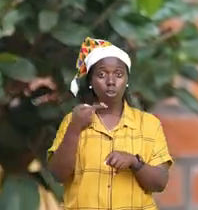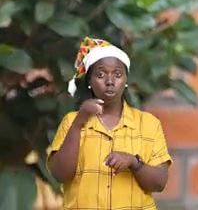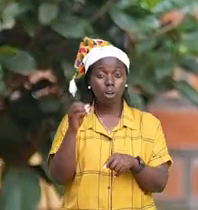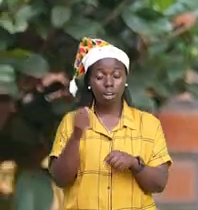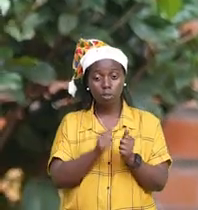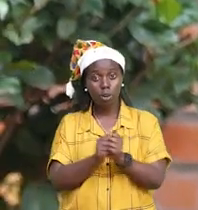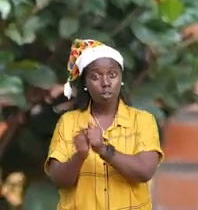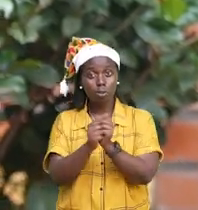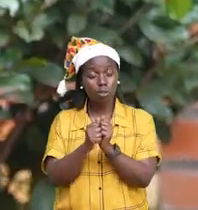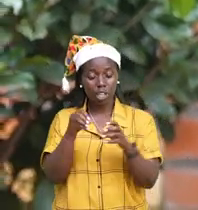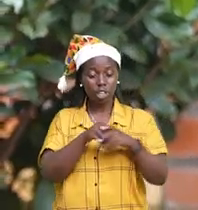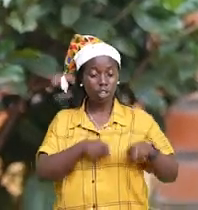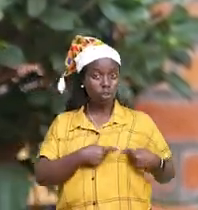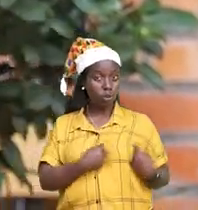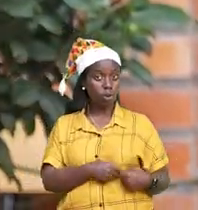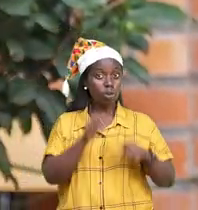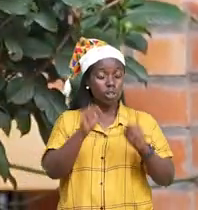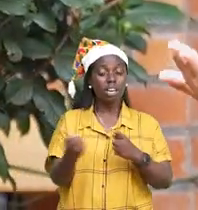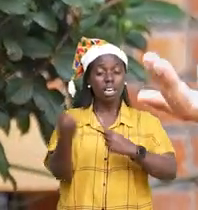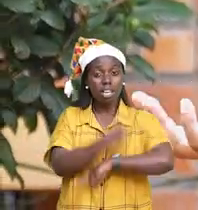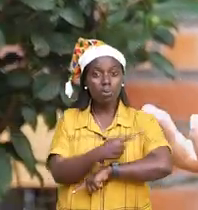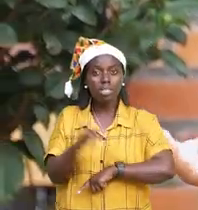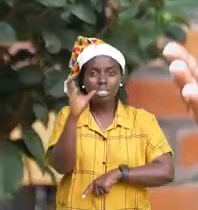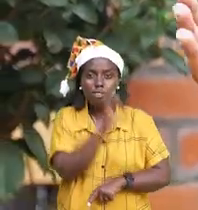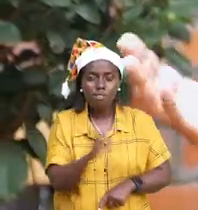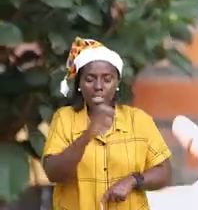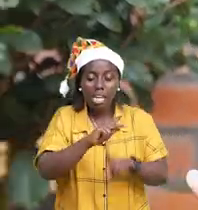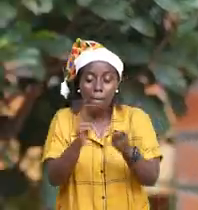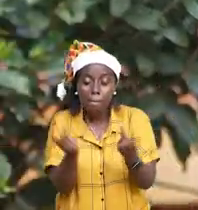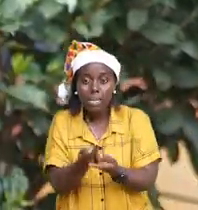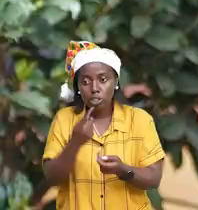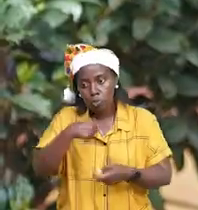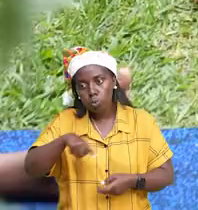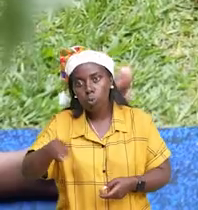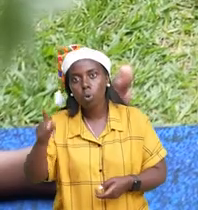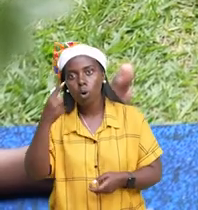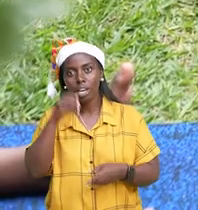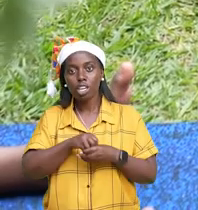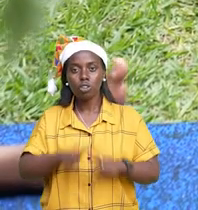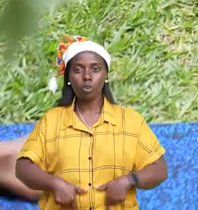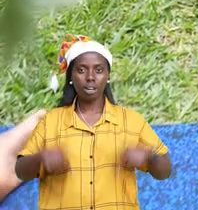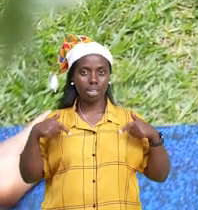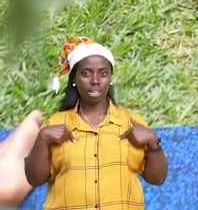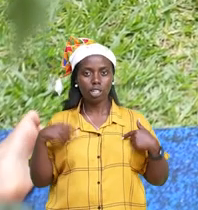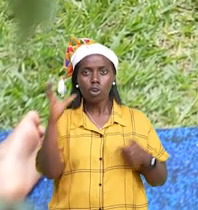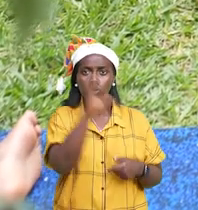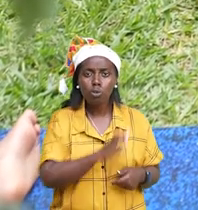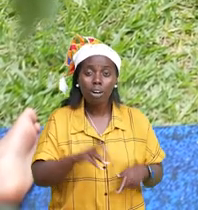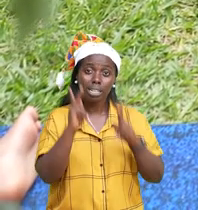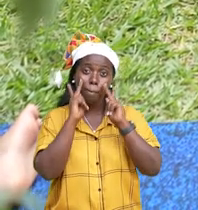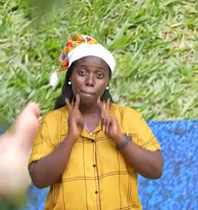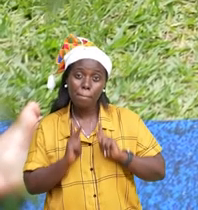you're going to go with it in your heart. So you can always find a place to go to in your life to